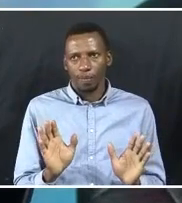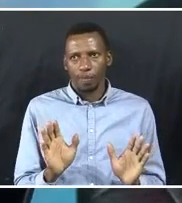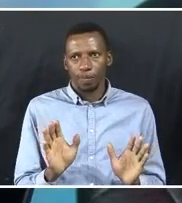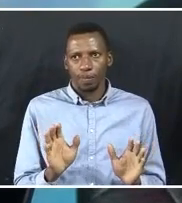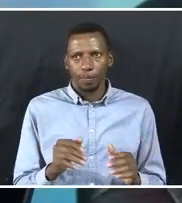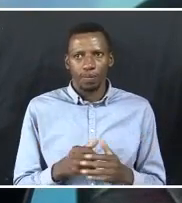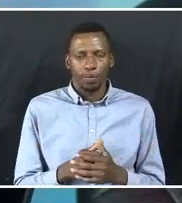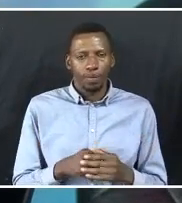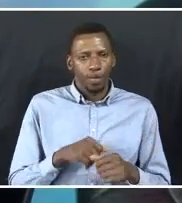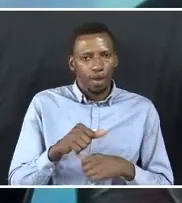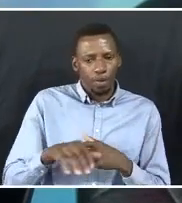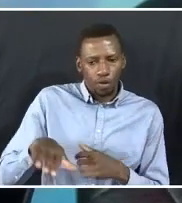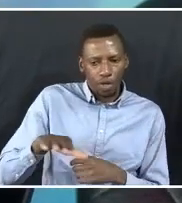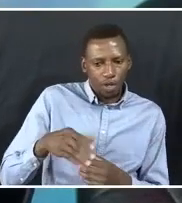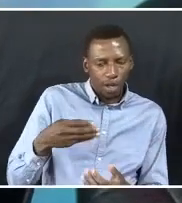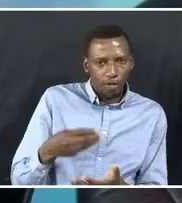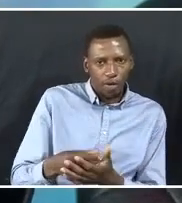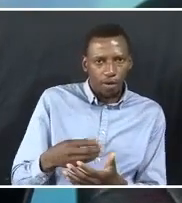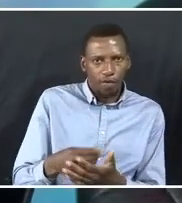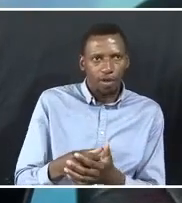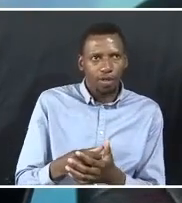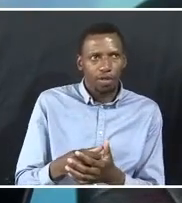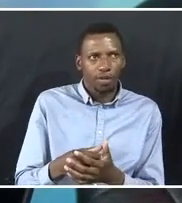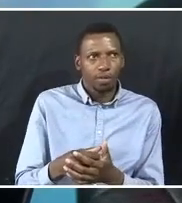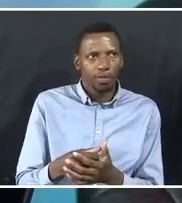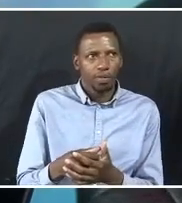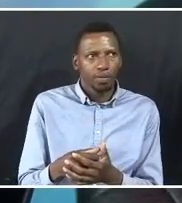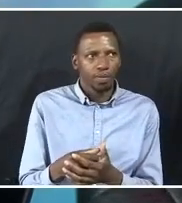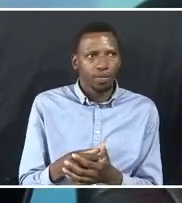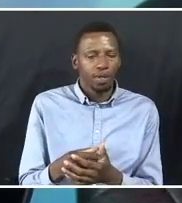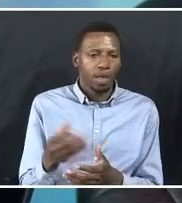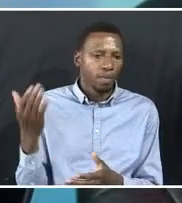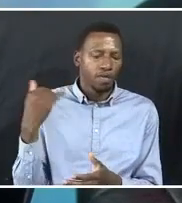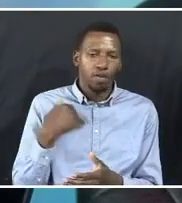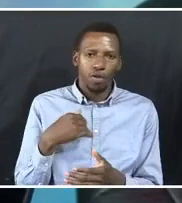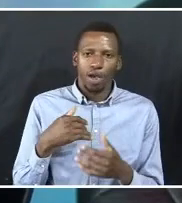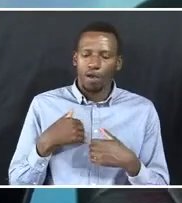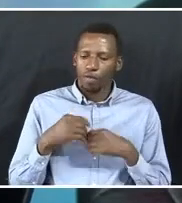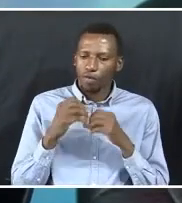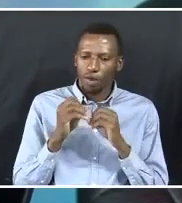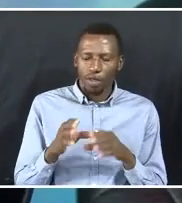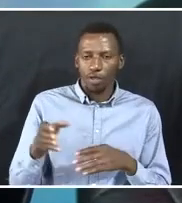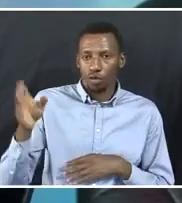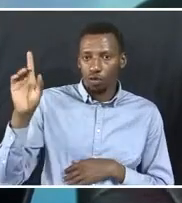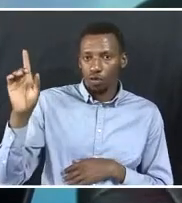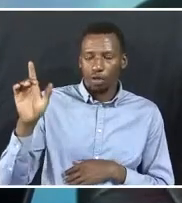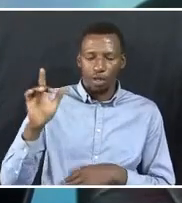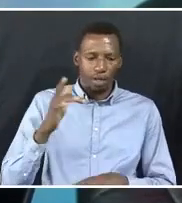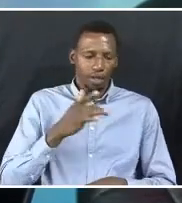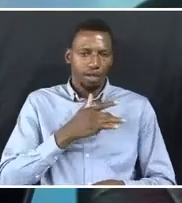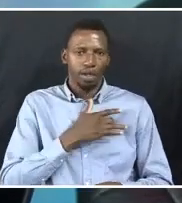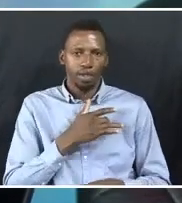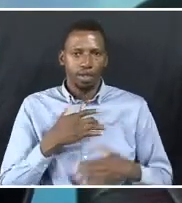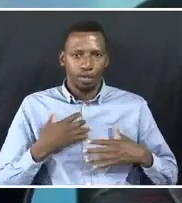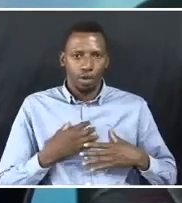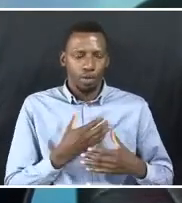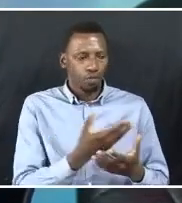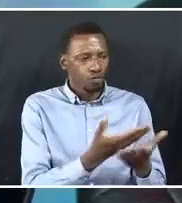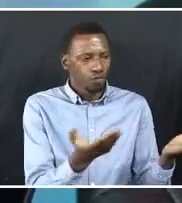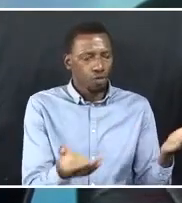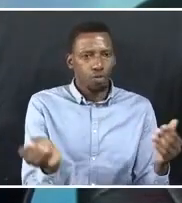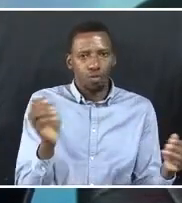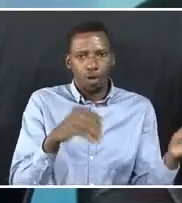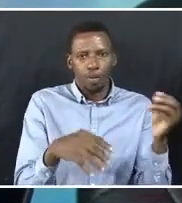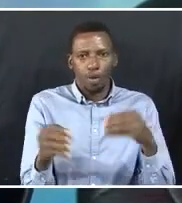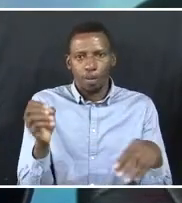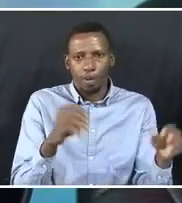About the finances, we had nothing. God touched people and they gave and we